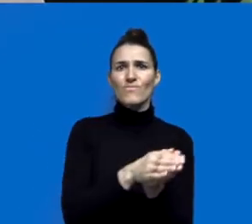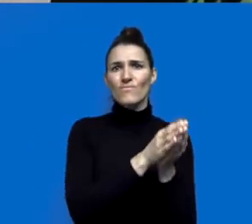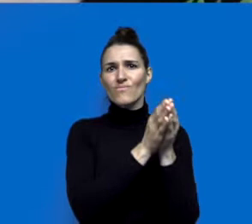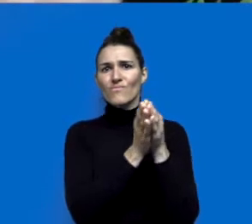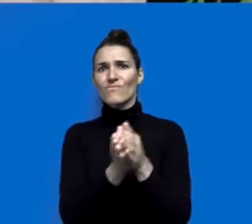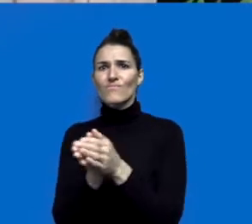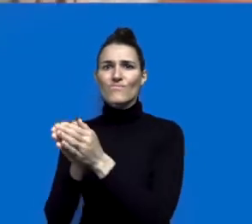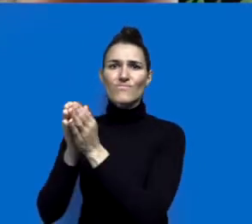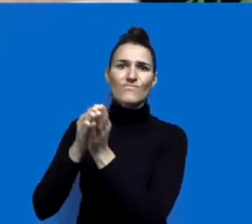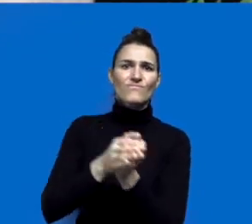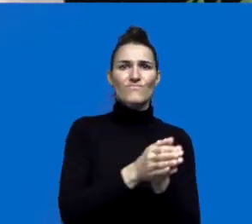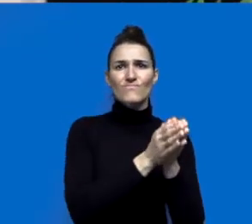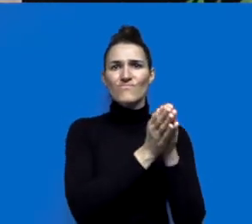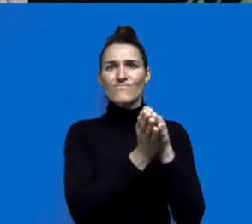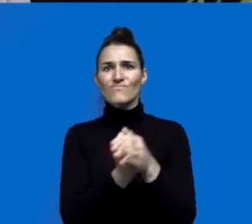fish,